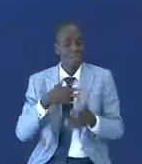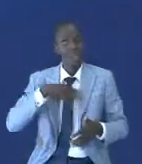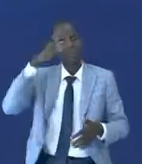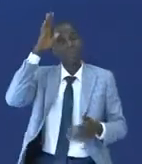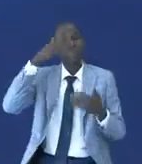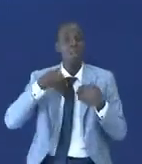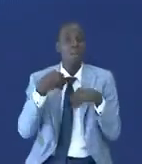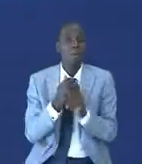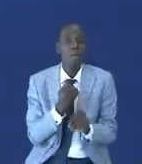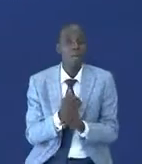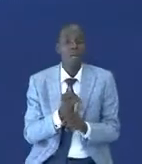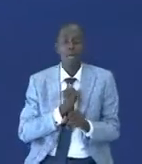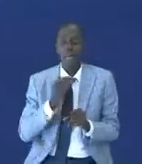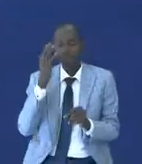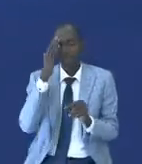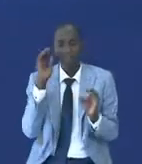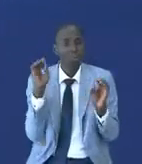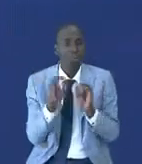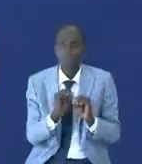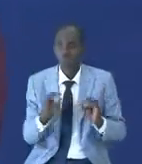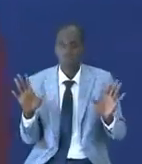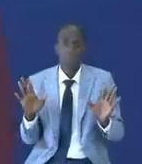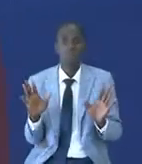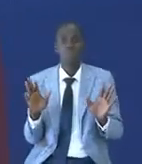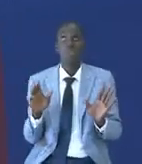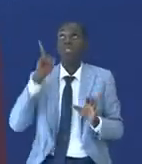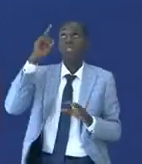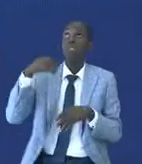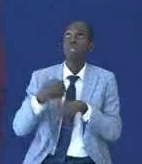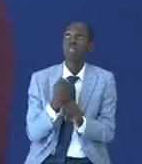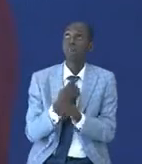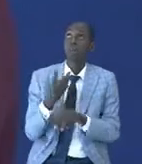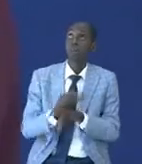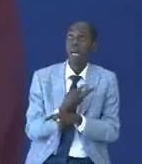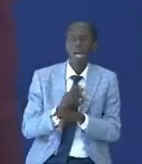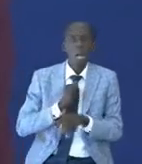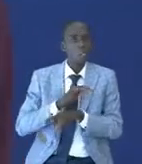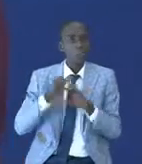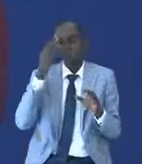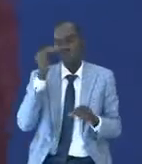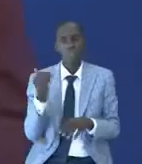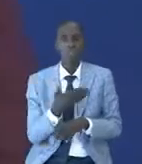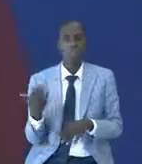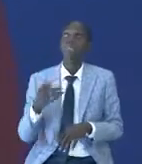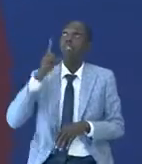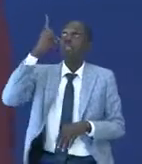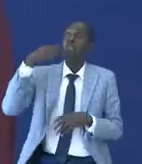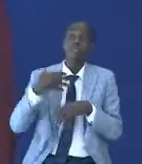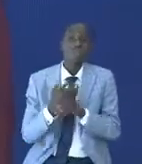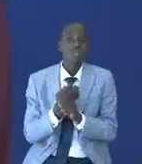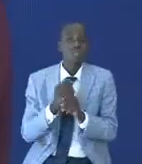nothing. Is the creator of mathematics, and I know next to nothing. Is the creator of those